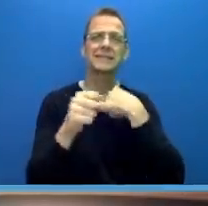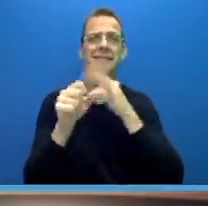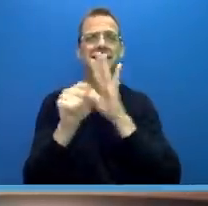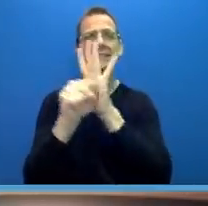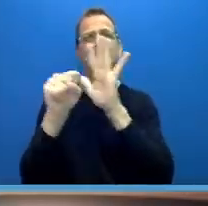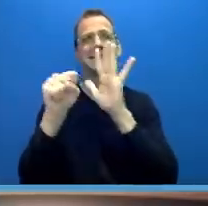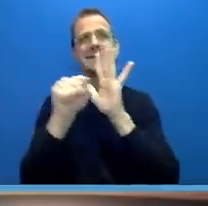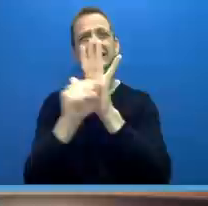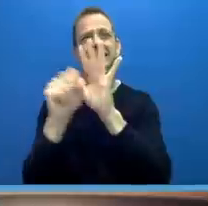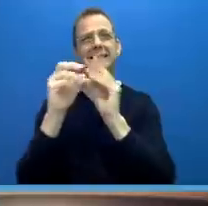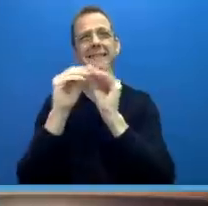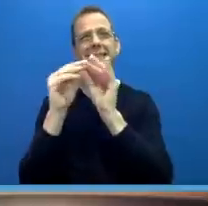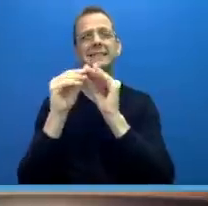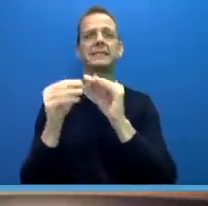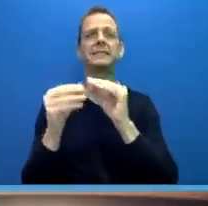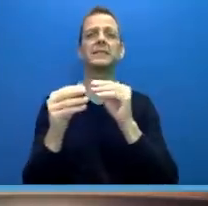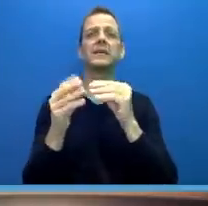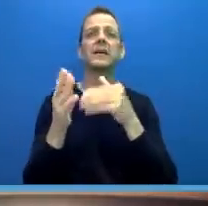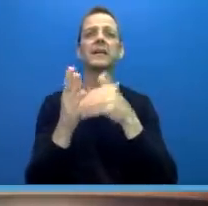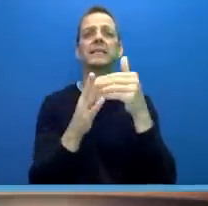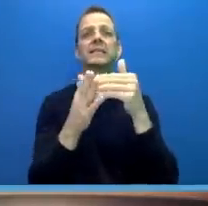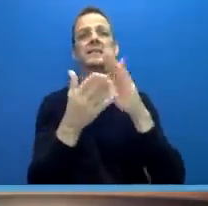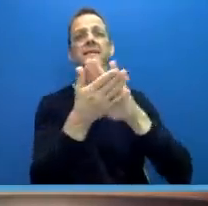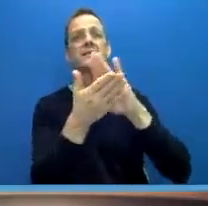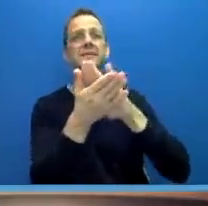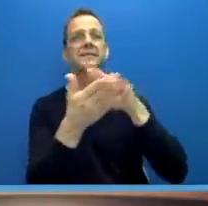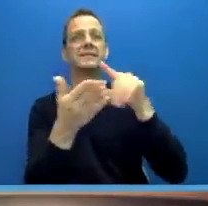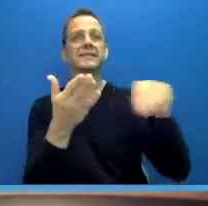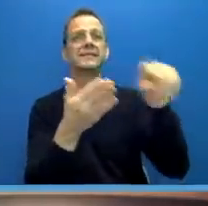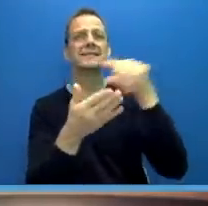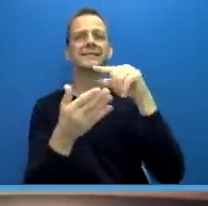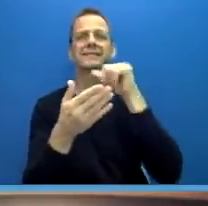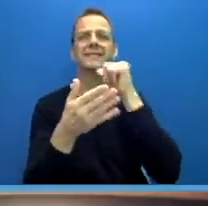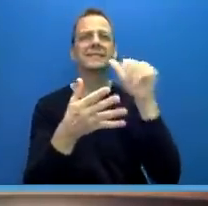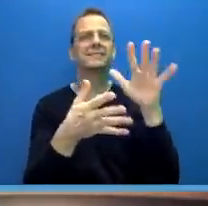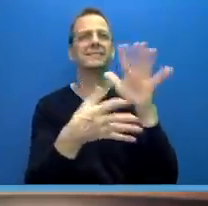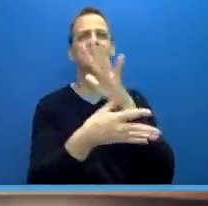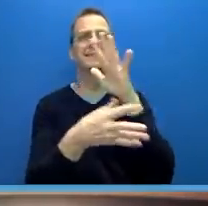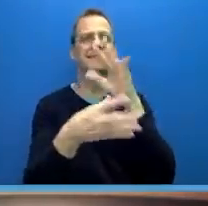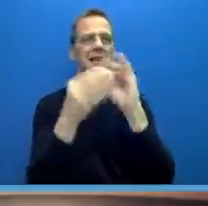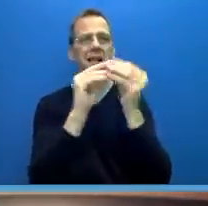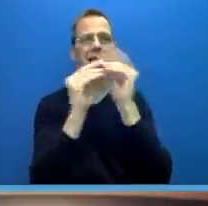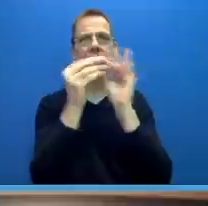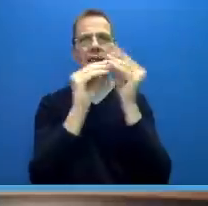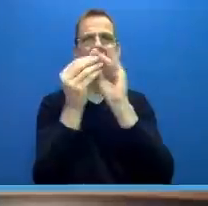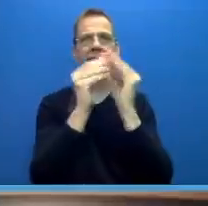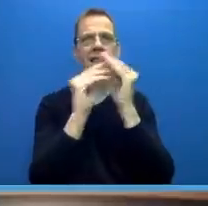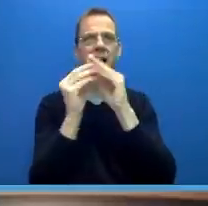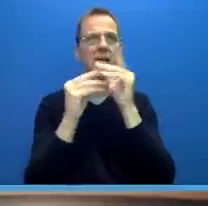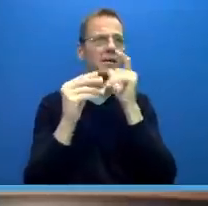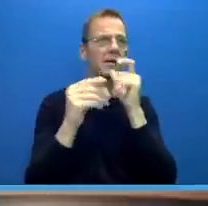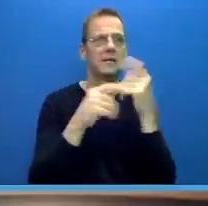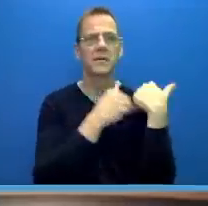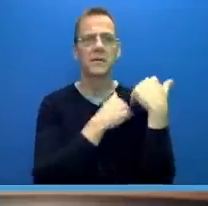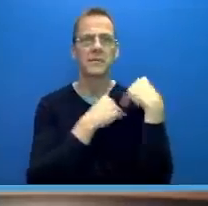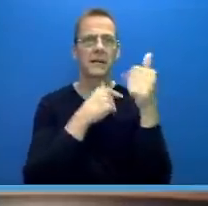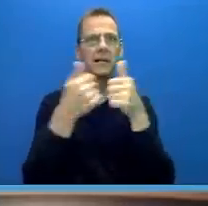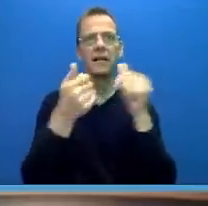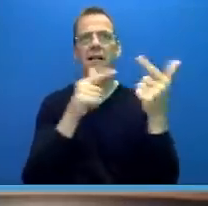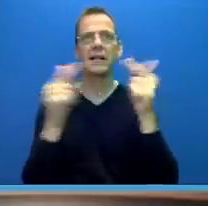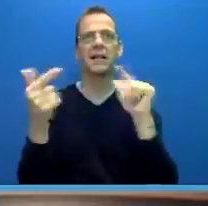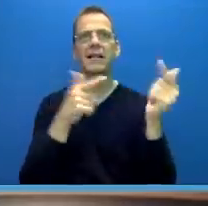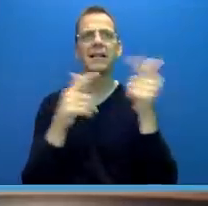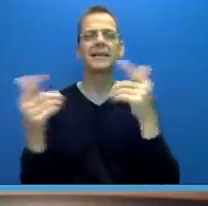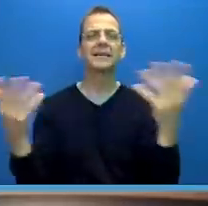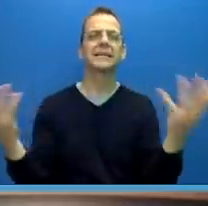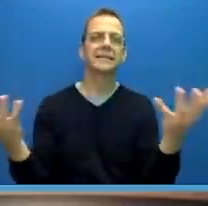of different levels of conversation at our level provincially with the ministry, and then also with our locals talking with their separate